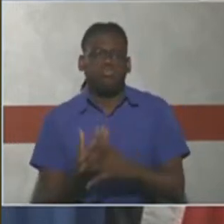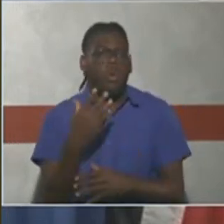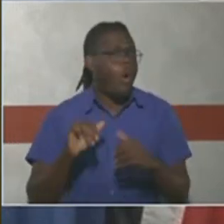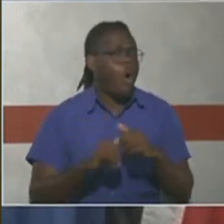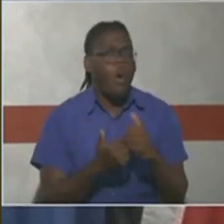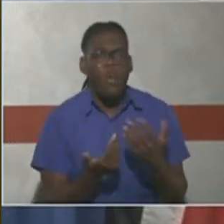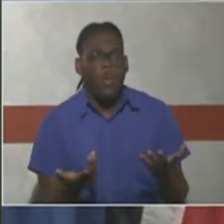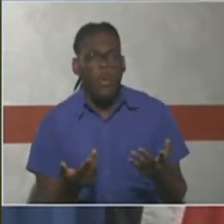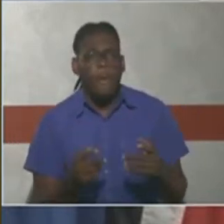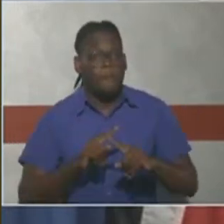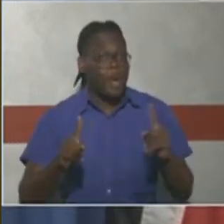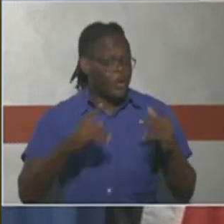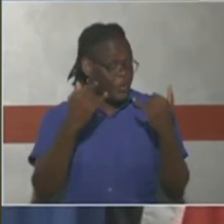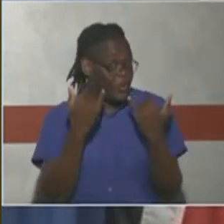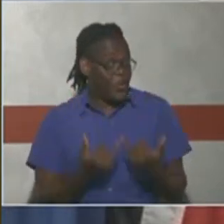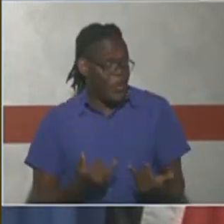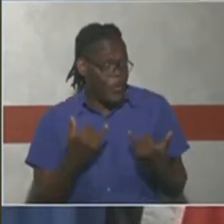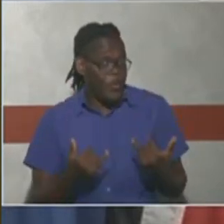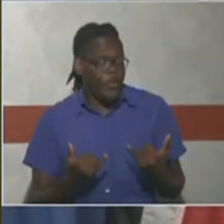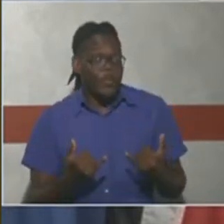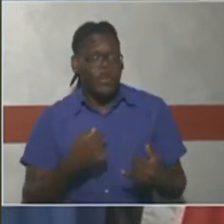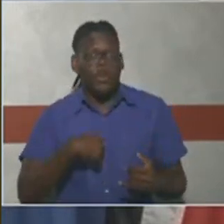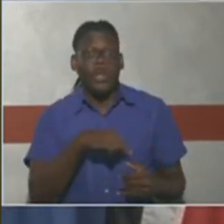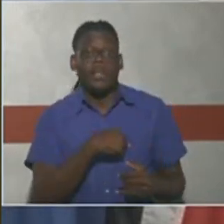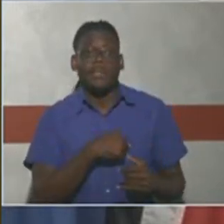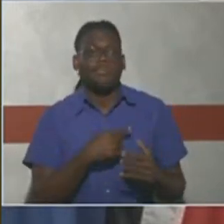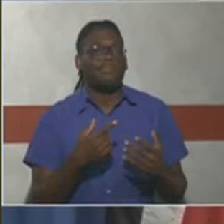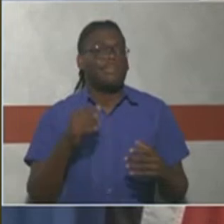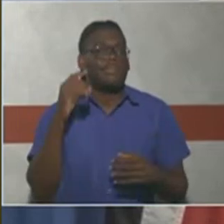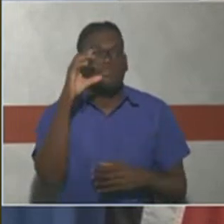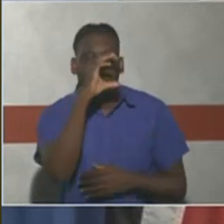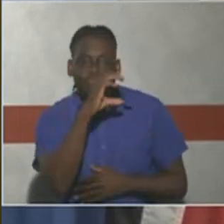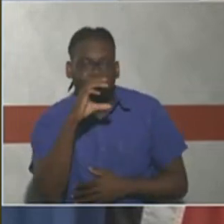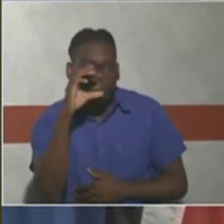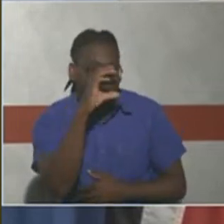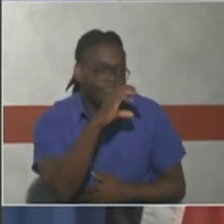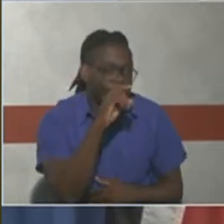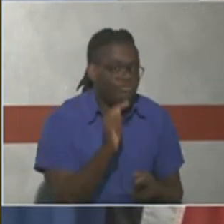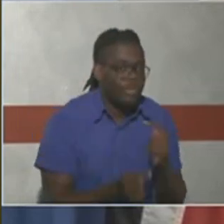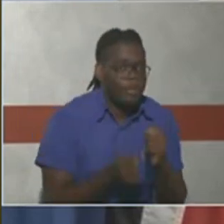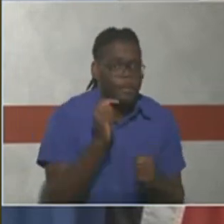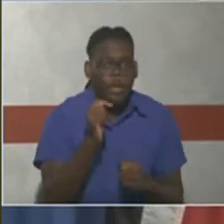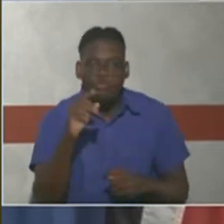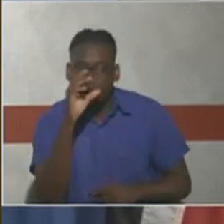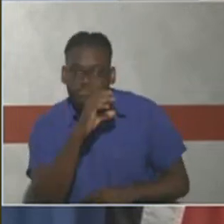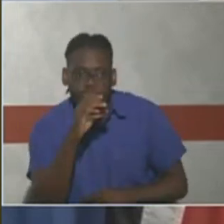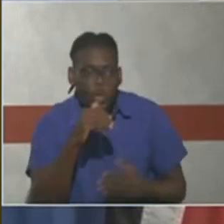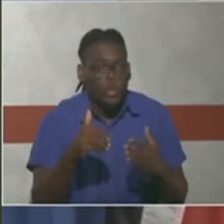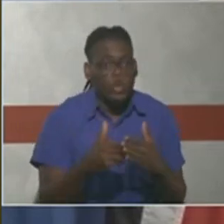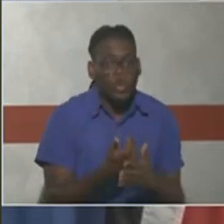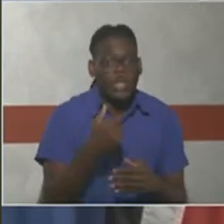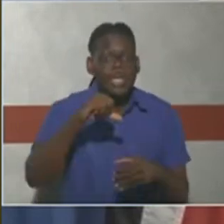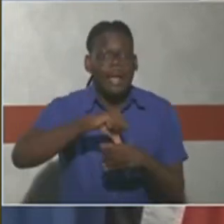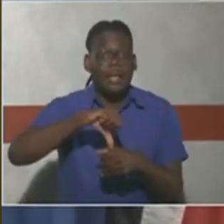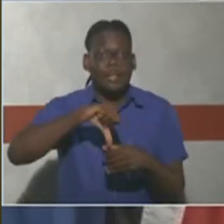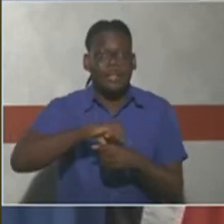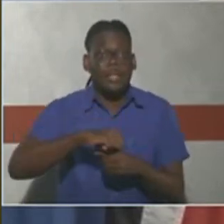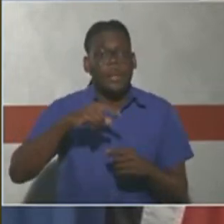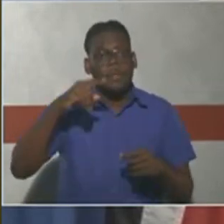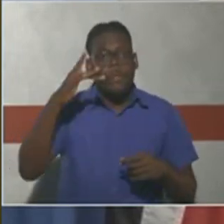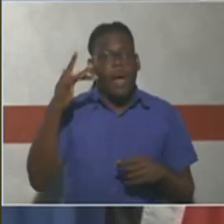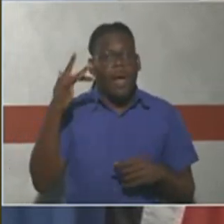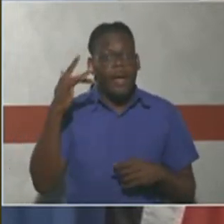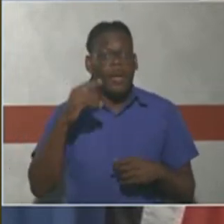gas that is so critical to our existence, we approached the Venezuelans and got the agreement to allow us to